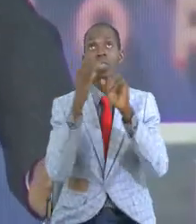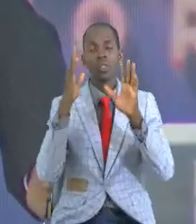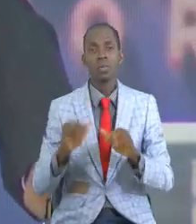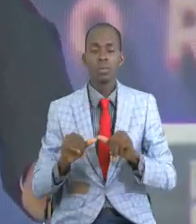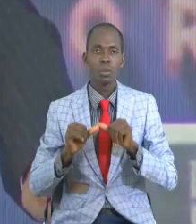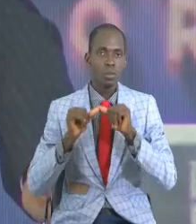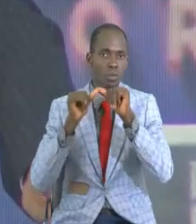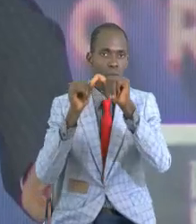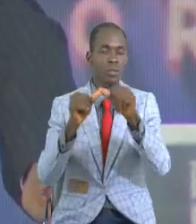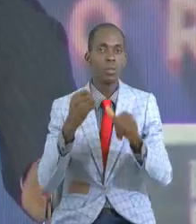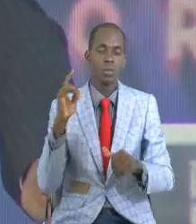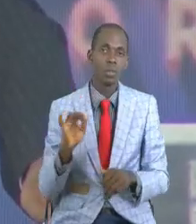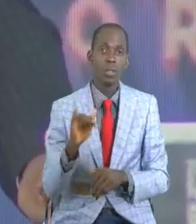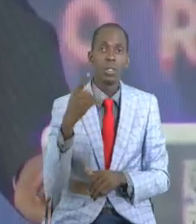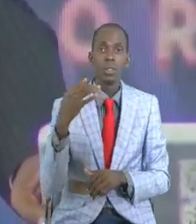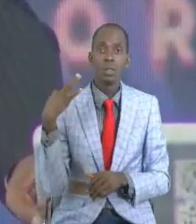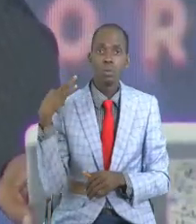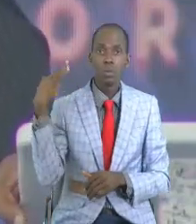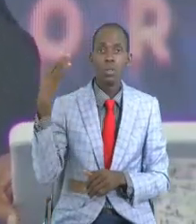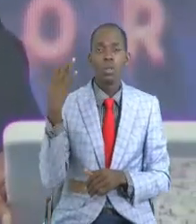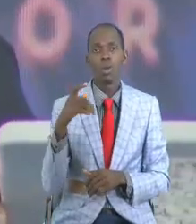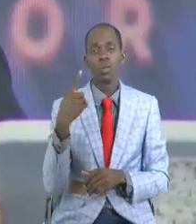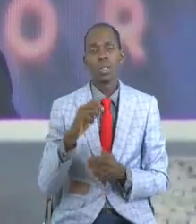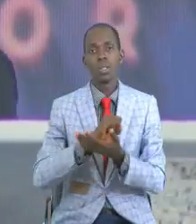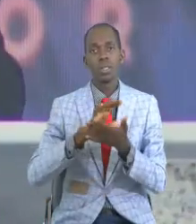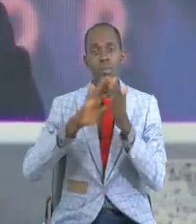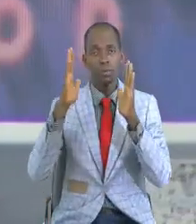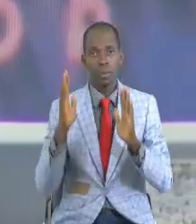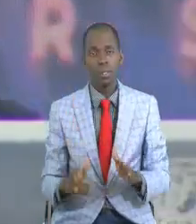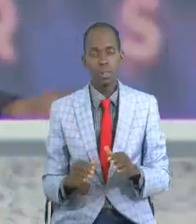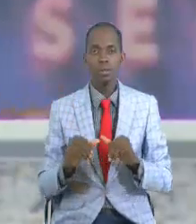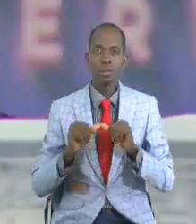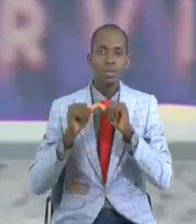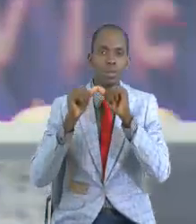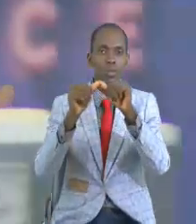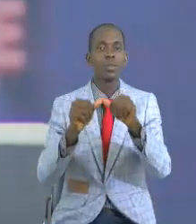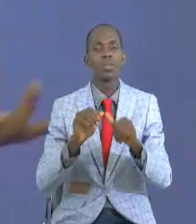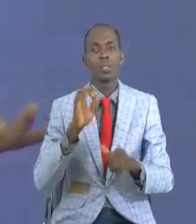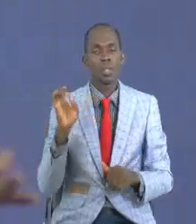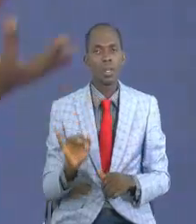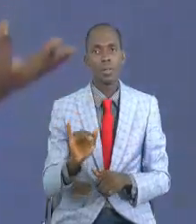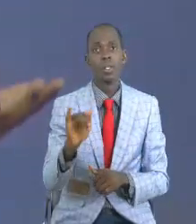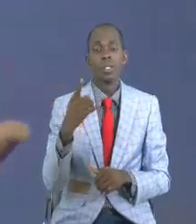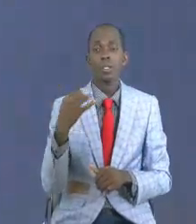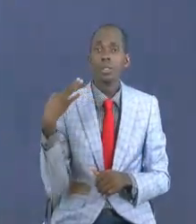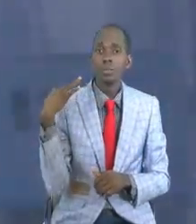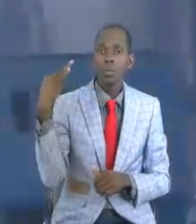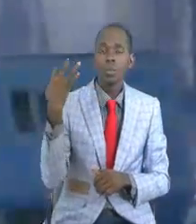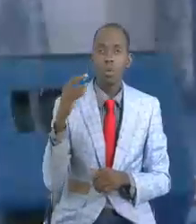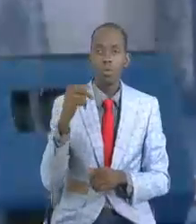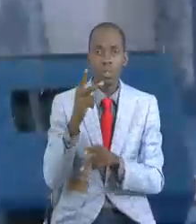The position of the Sanctifier, he continues ever. The position of the Sustainer,